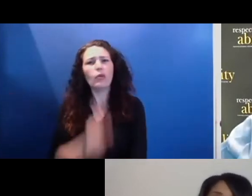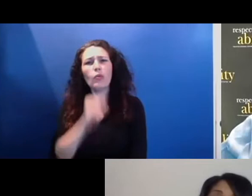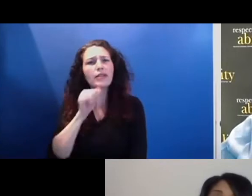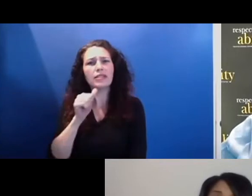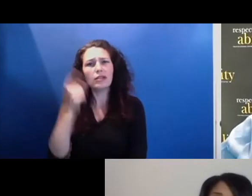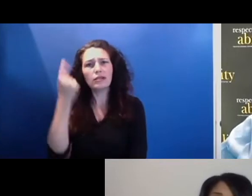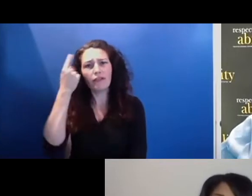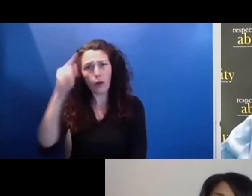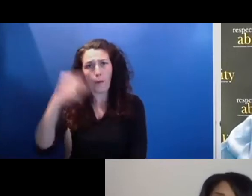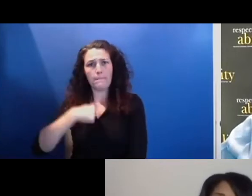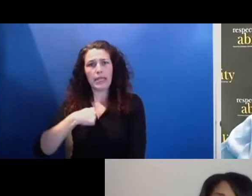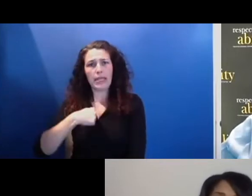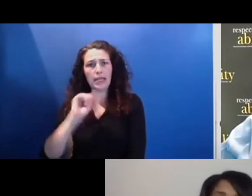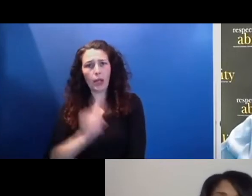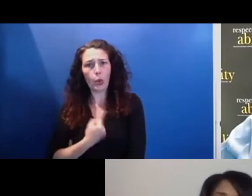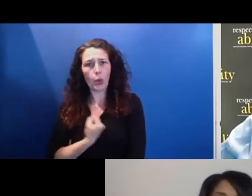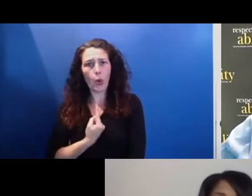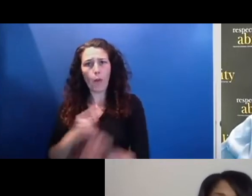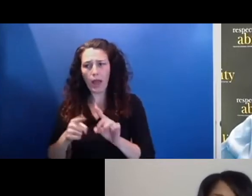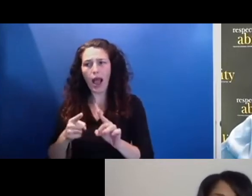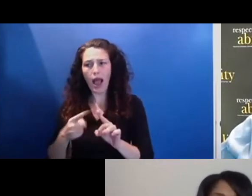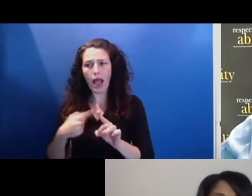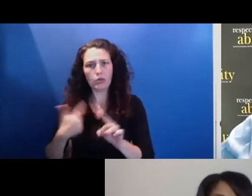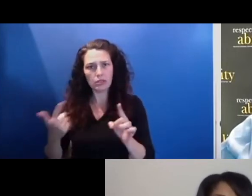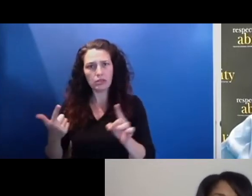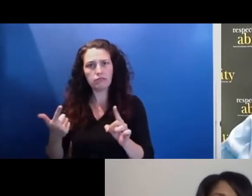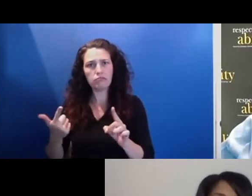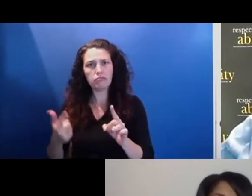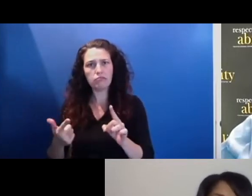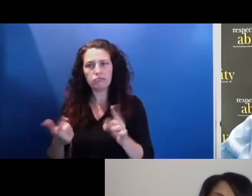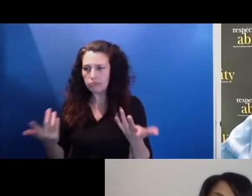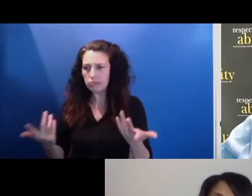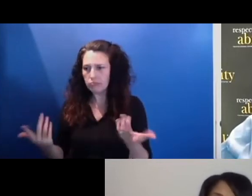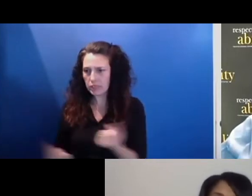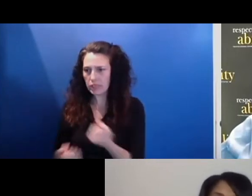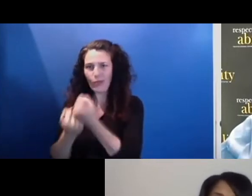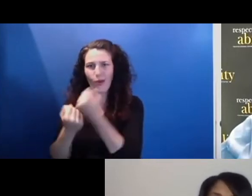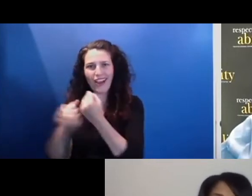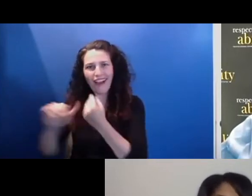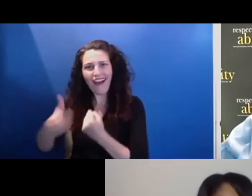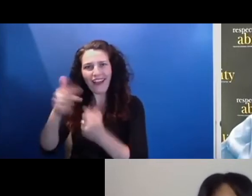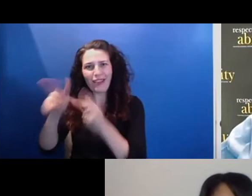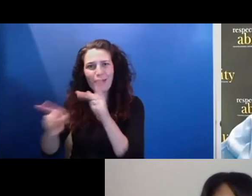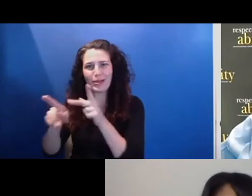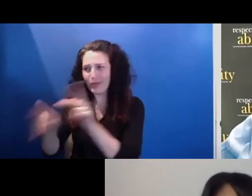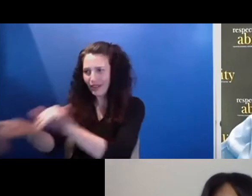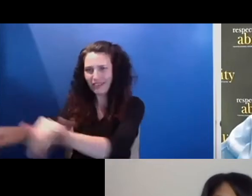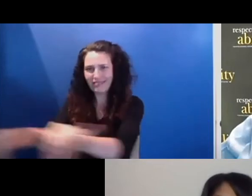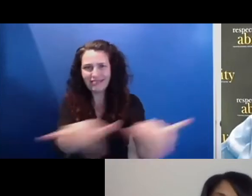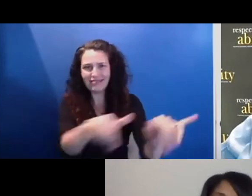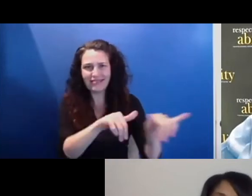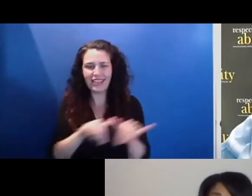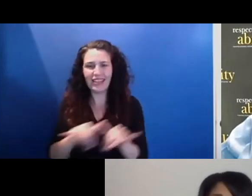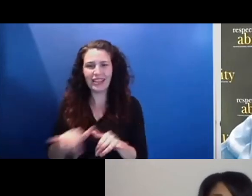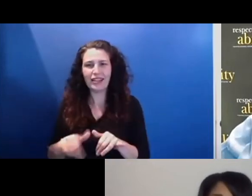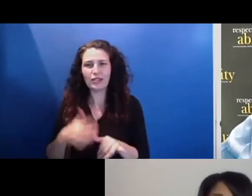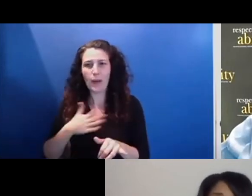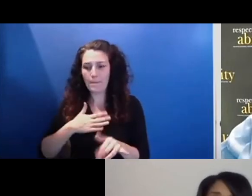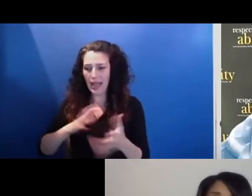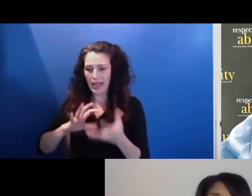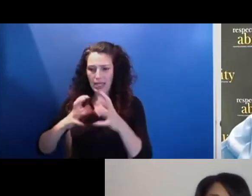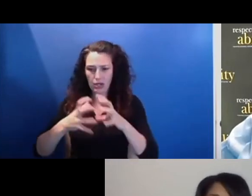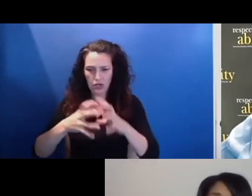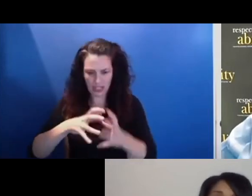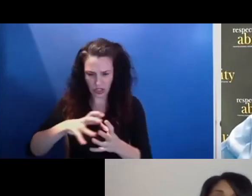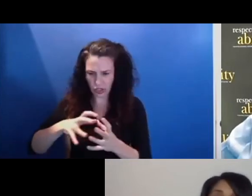was doing for others. And I feel like a lot of times, even the intersectionality of my identity, being that